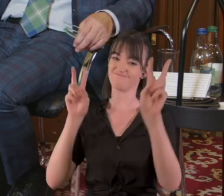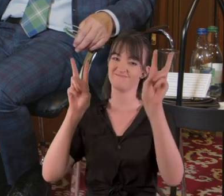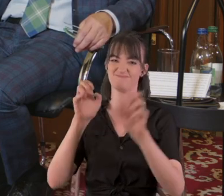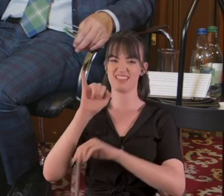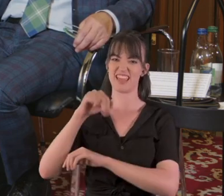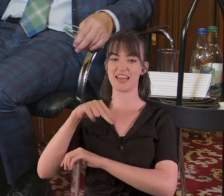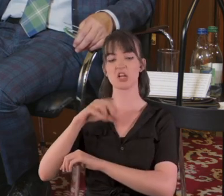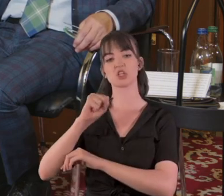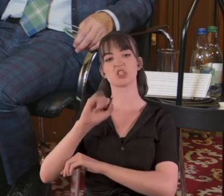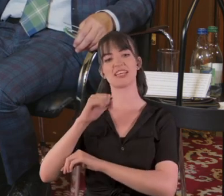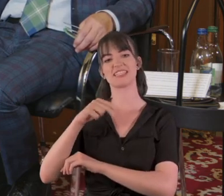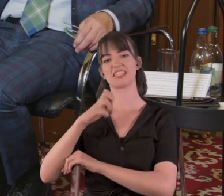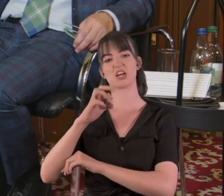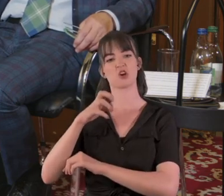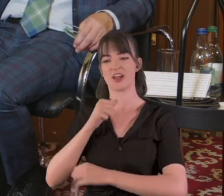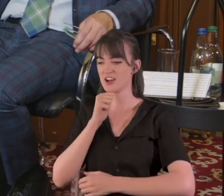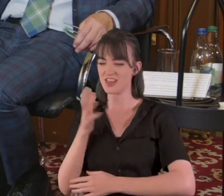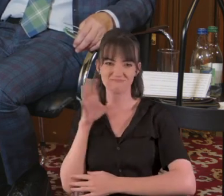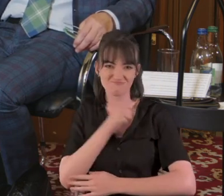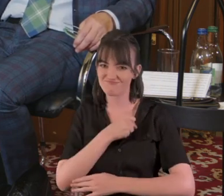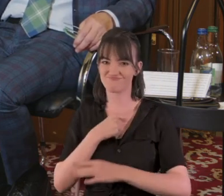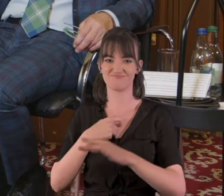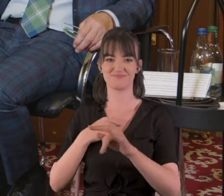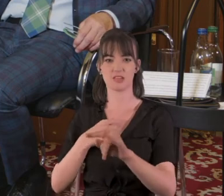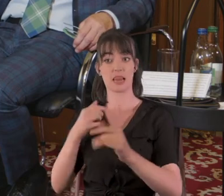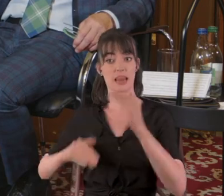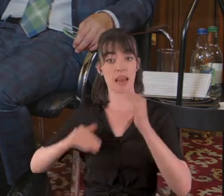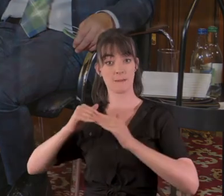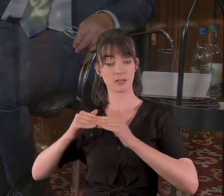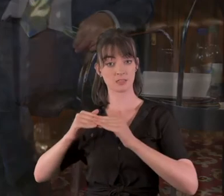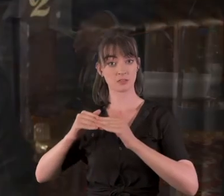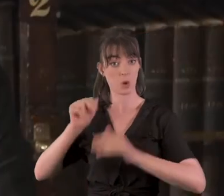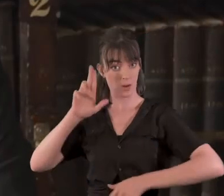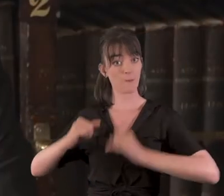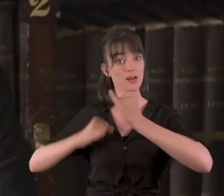limited? So would it be fair to be that critical of British policy in Ireland?